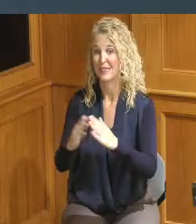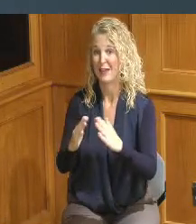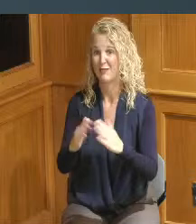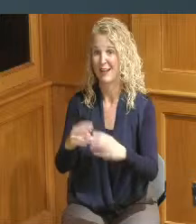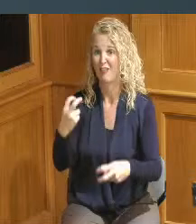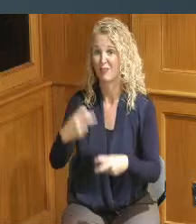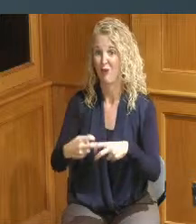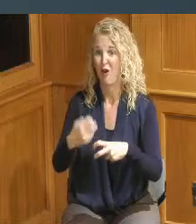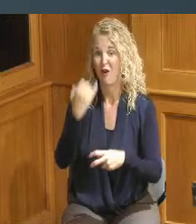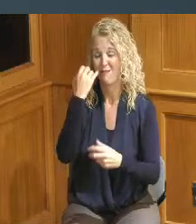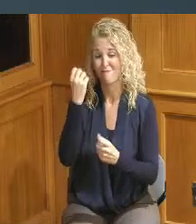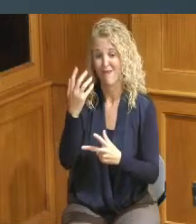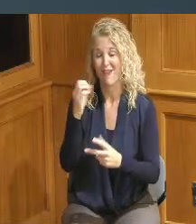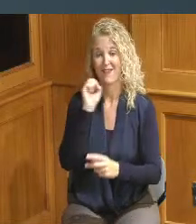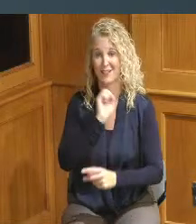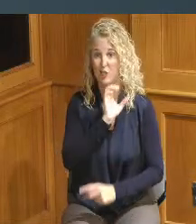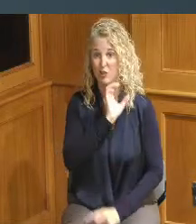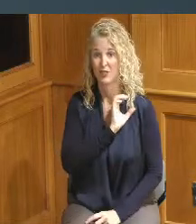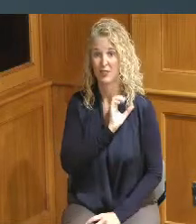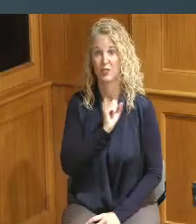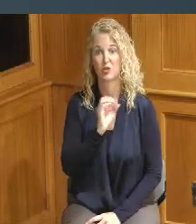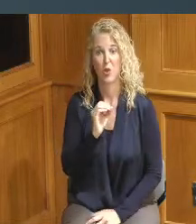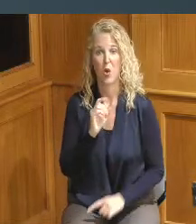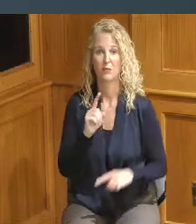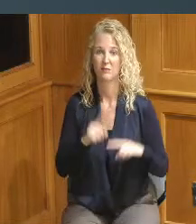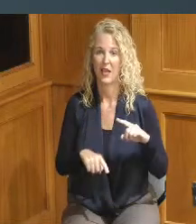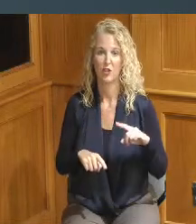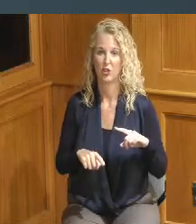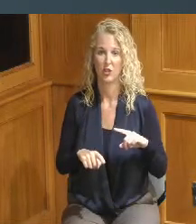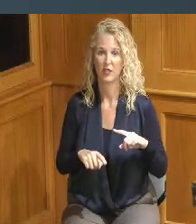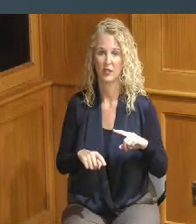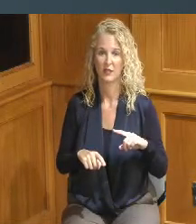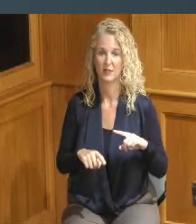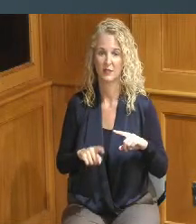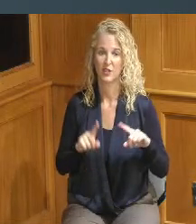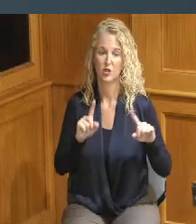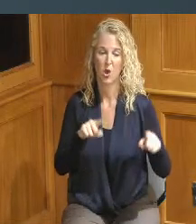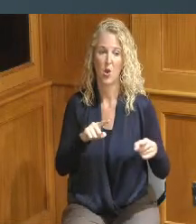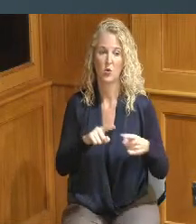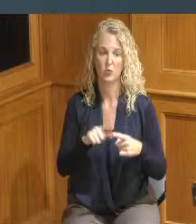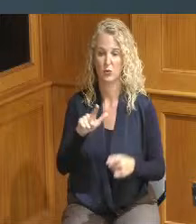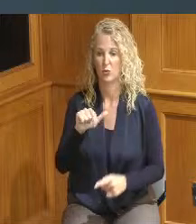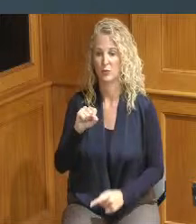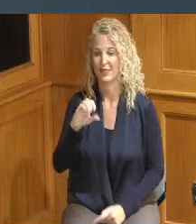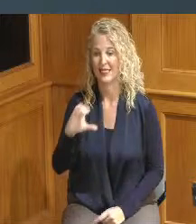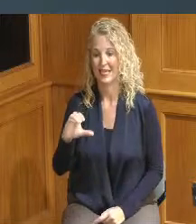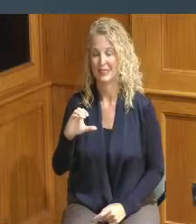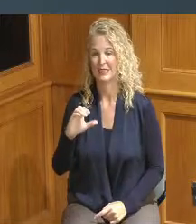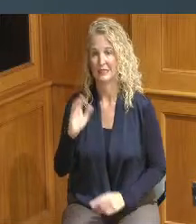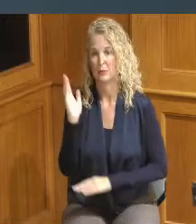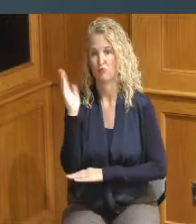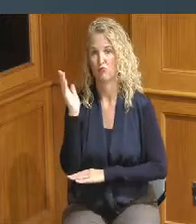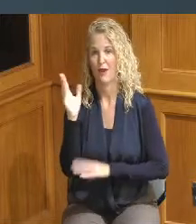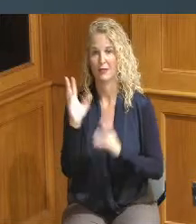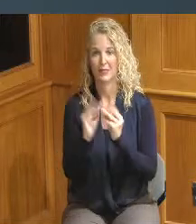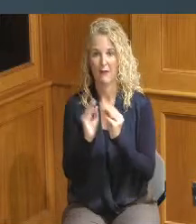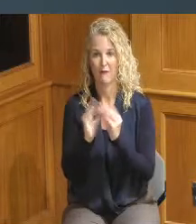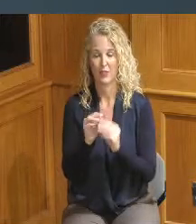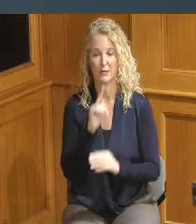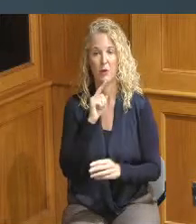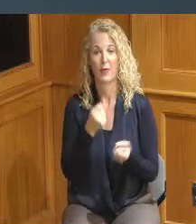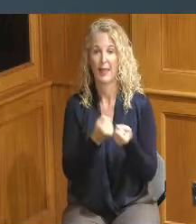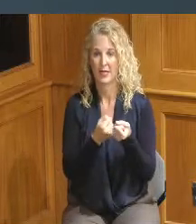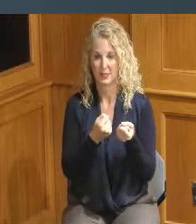we got hundreds of seniors, and so I wasn't able to make the LISC press conference, but certainly